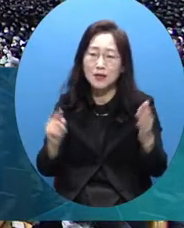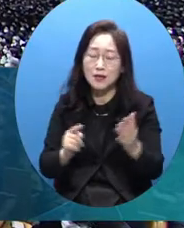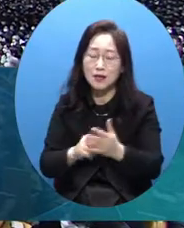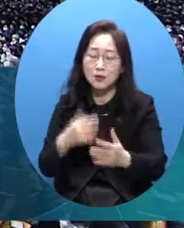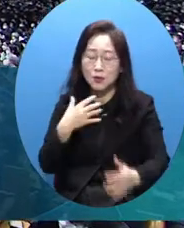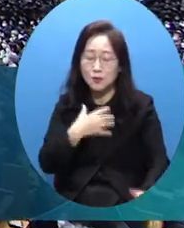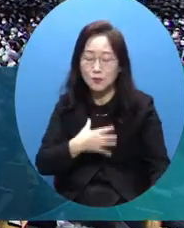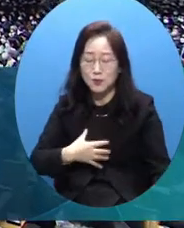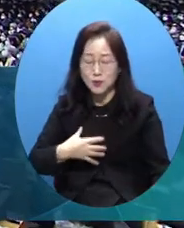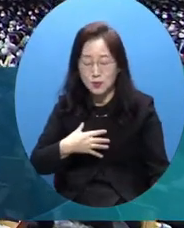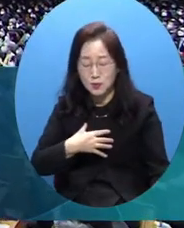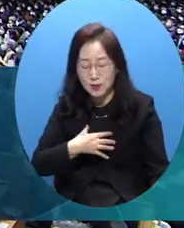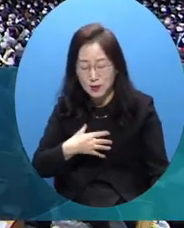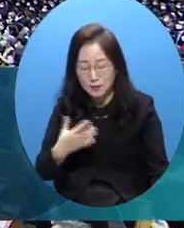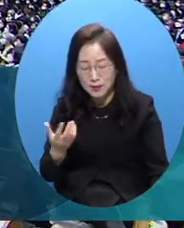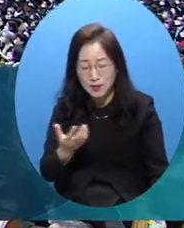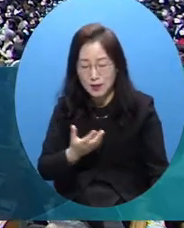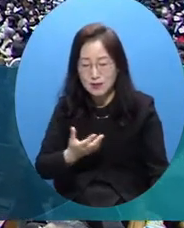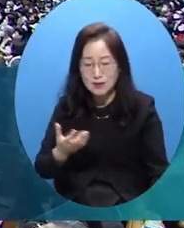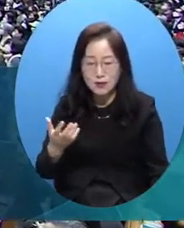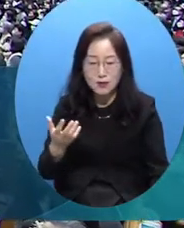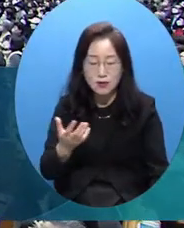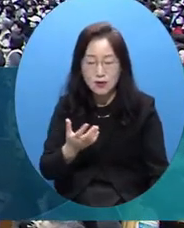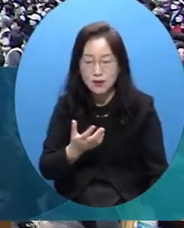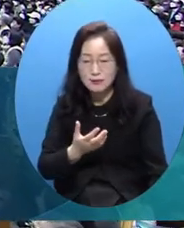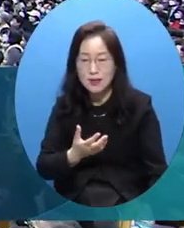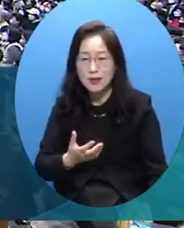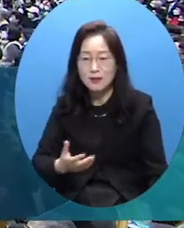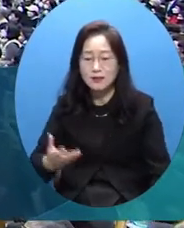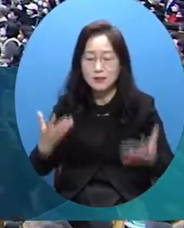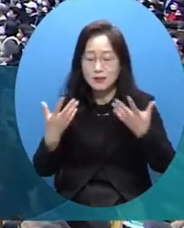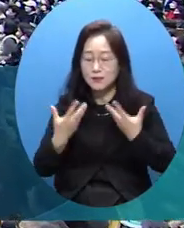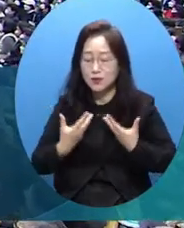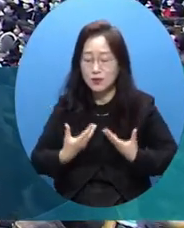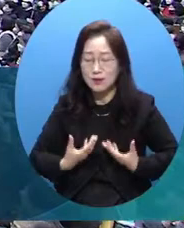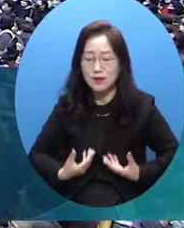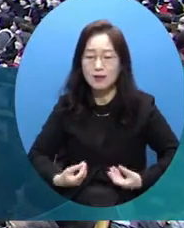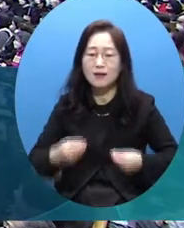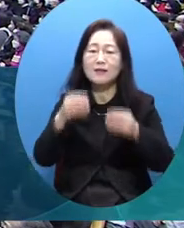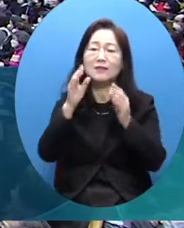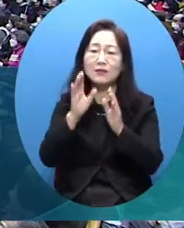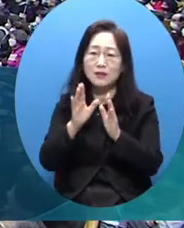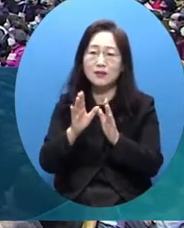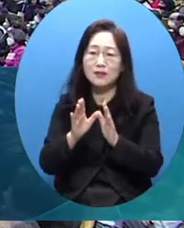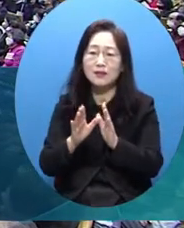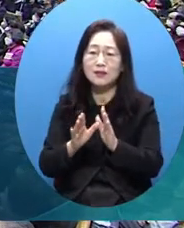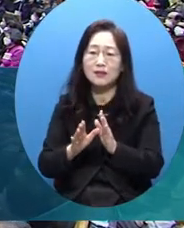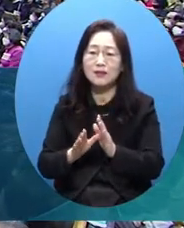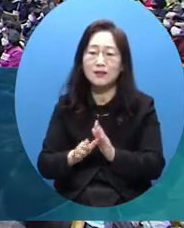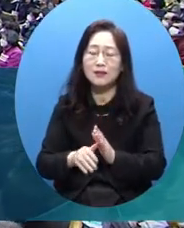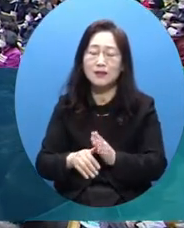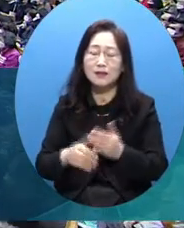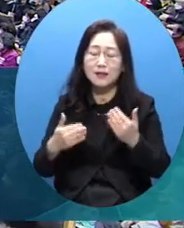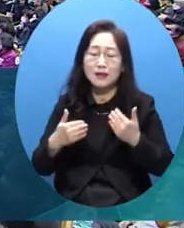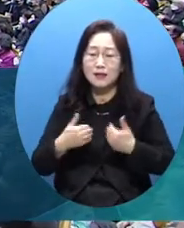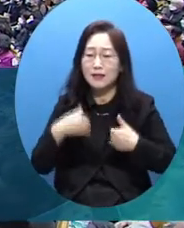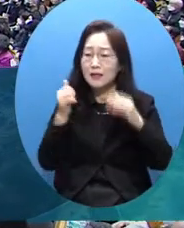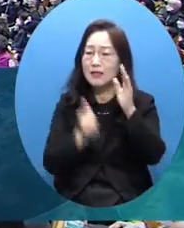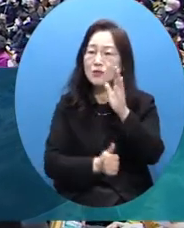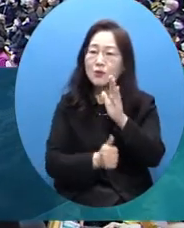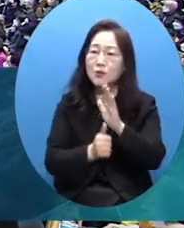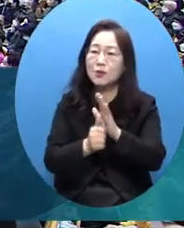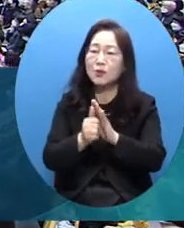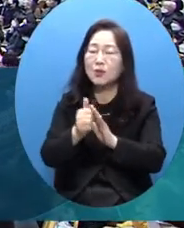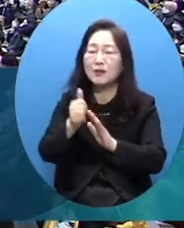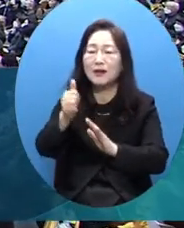there's a sweet compensation for heartache and loss in the hope that is given to me